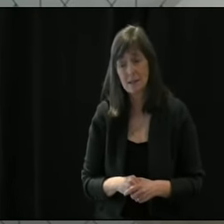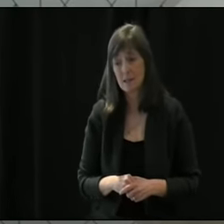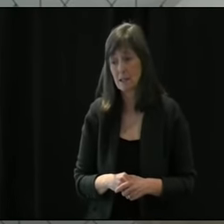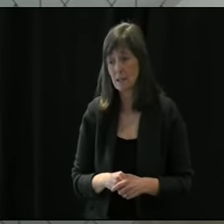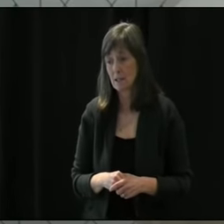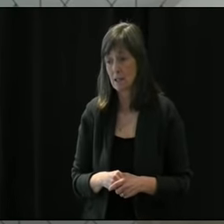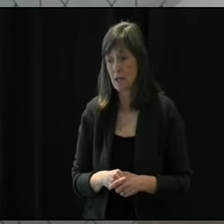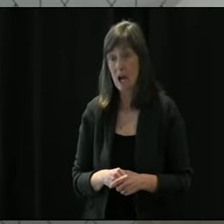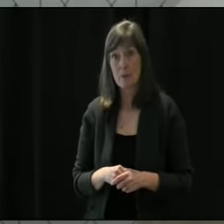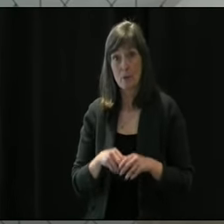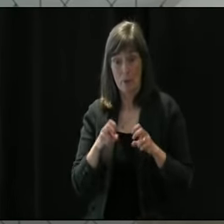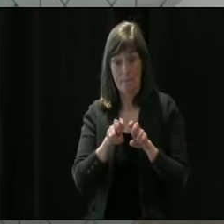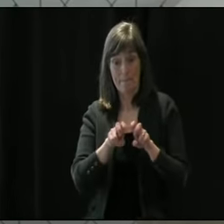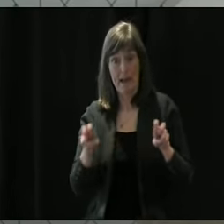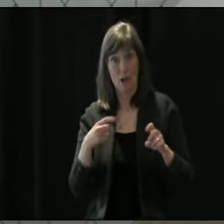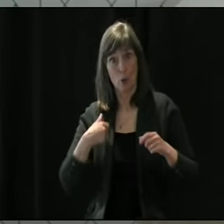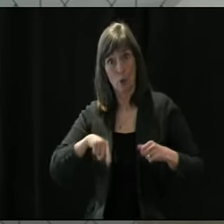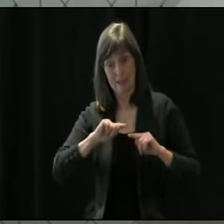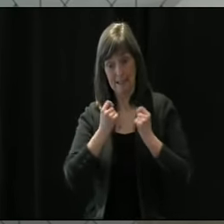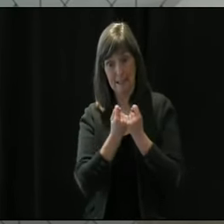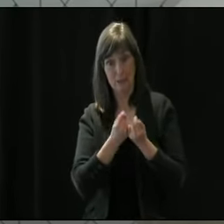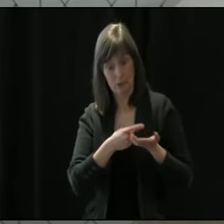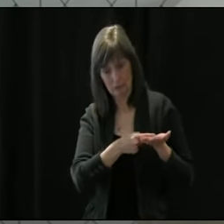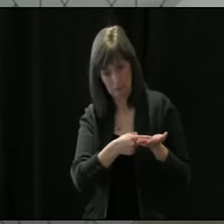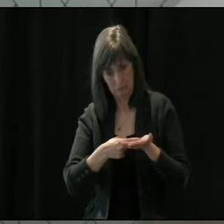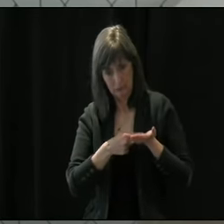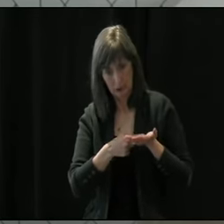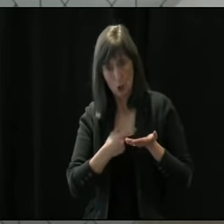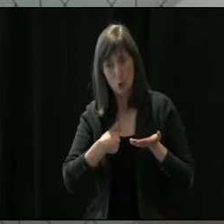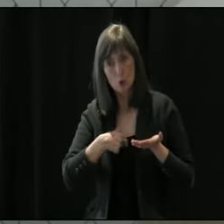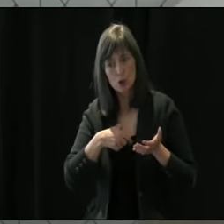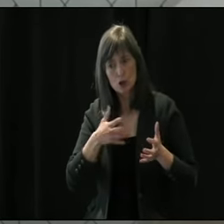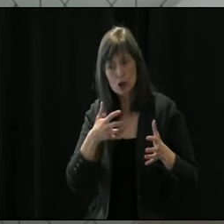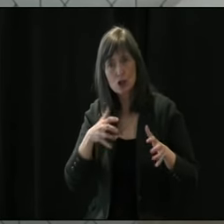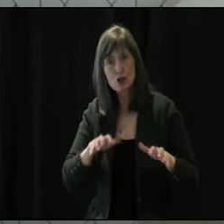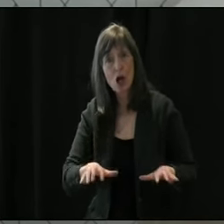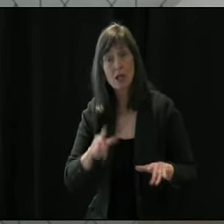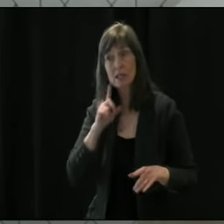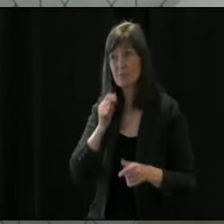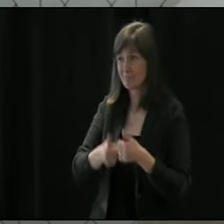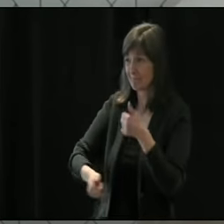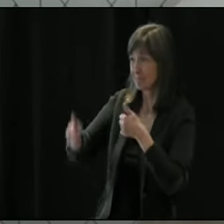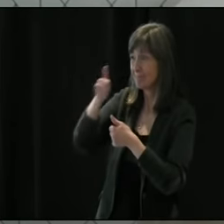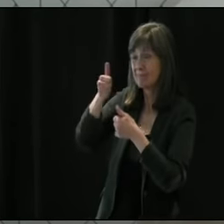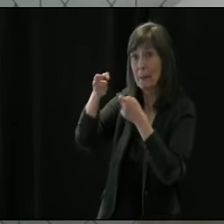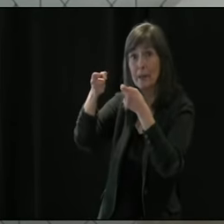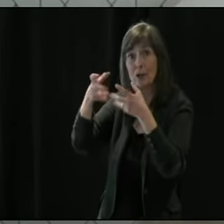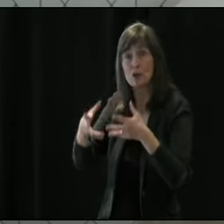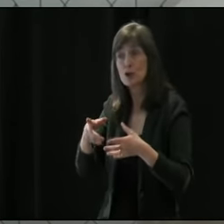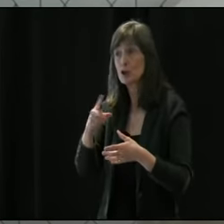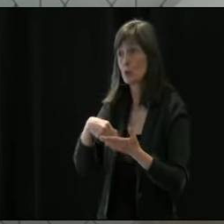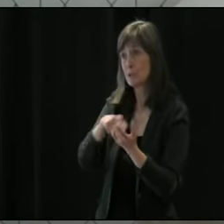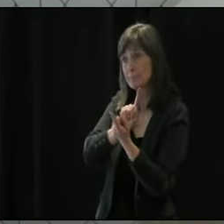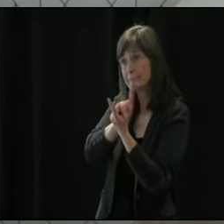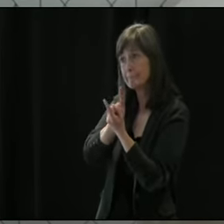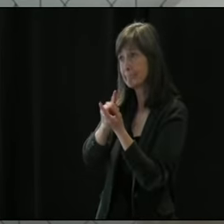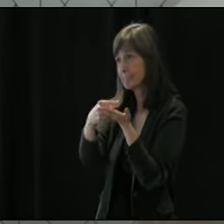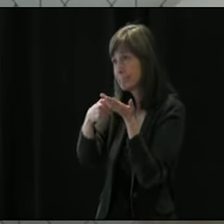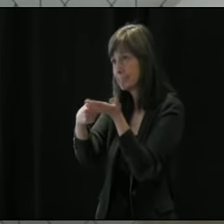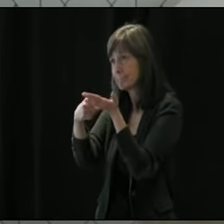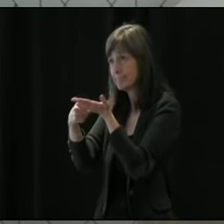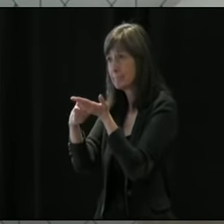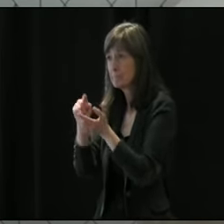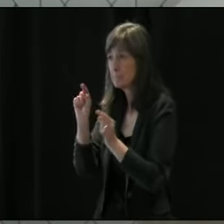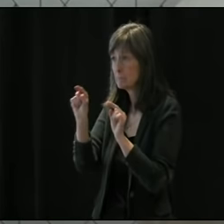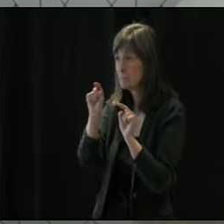shocked as a panel, you know, to talk to very senior managers in different places who, you know,